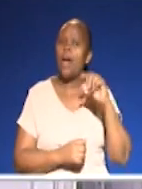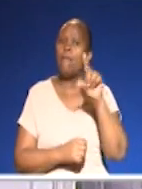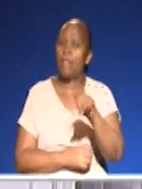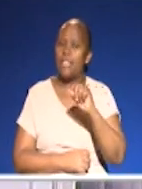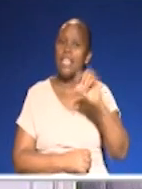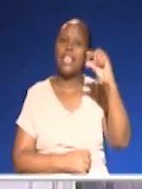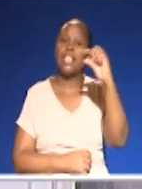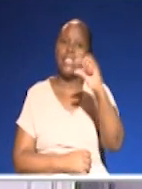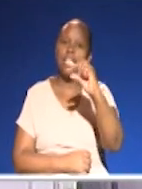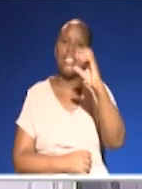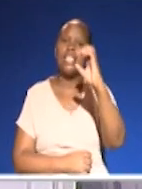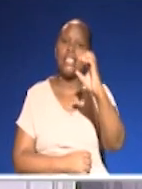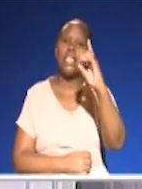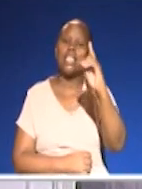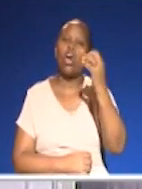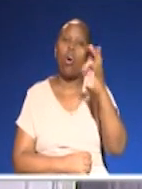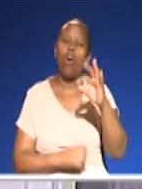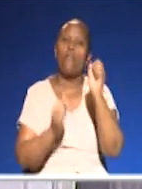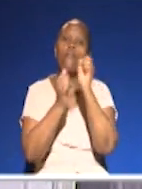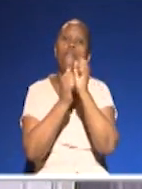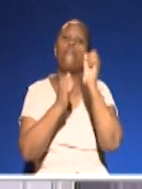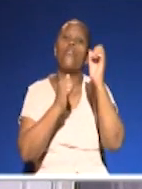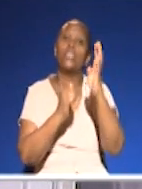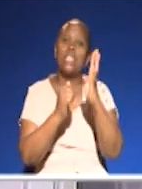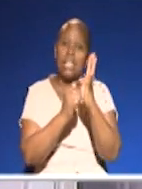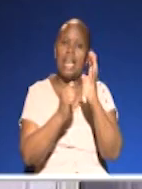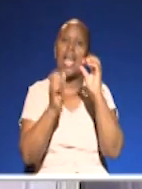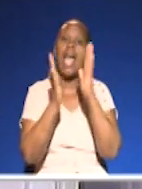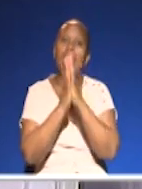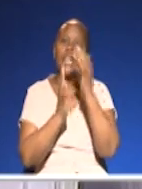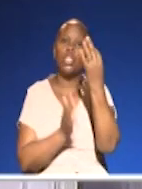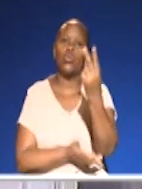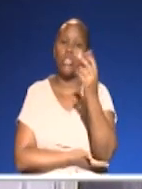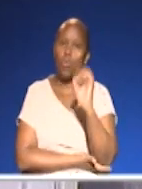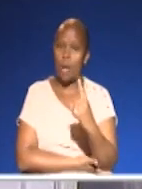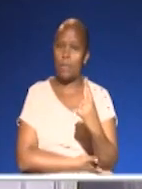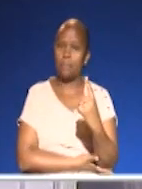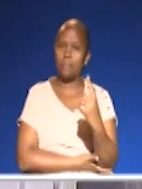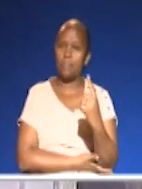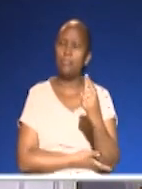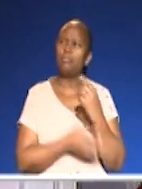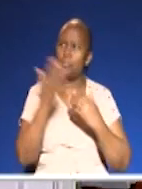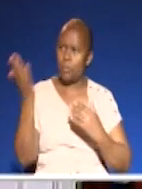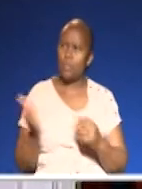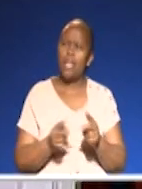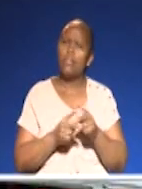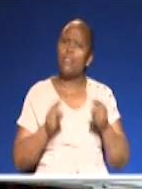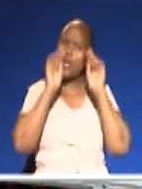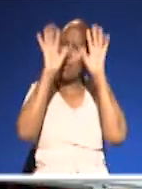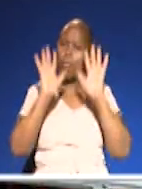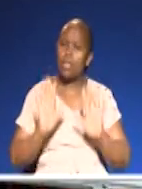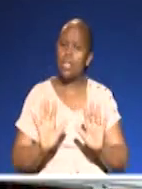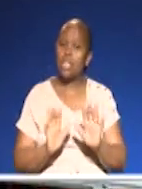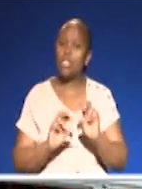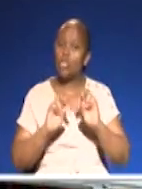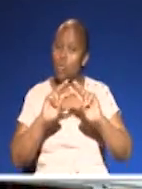GCD of 14 and 21. Now, it is important for us to check